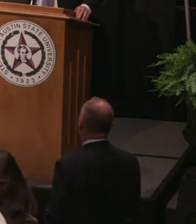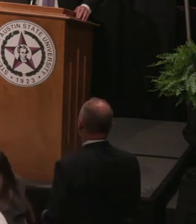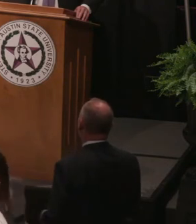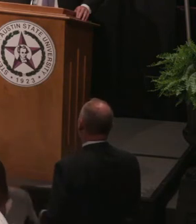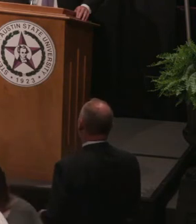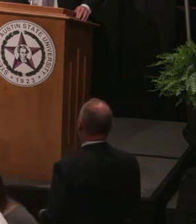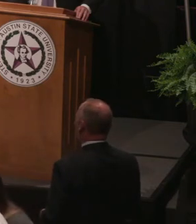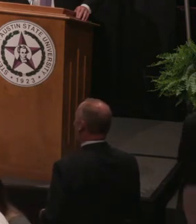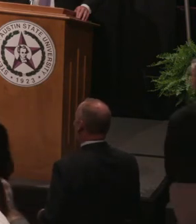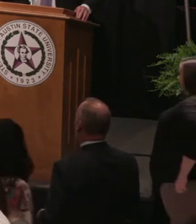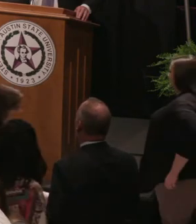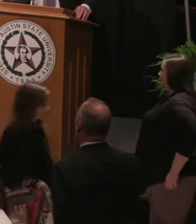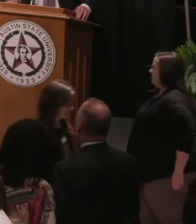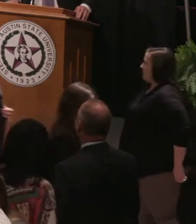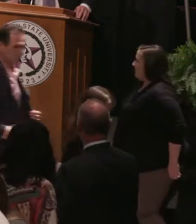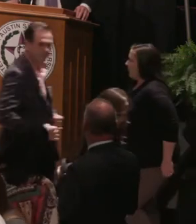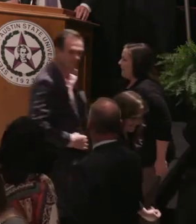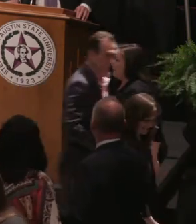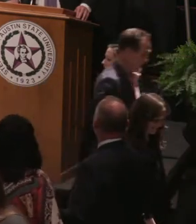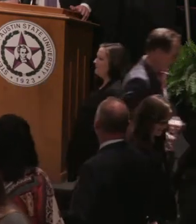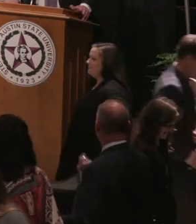Worth, Coppell, what? It's over there.